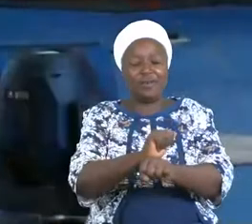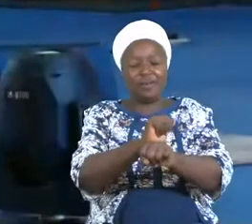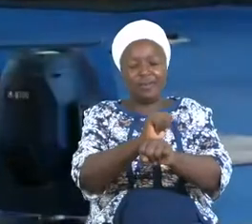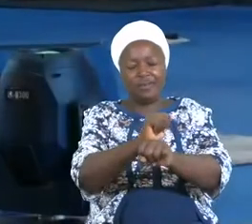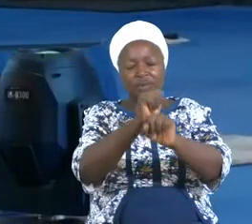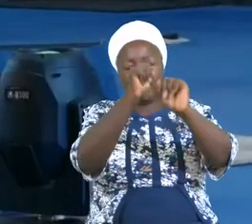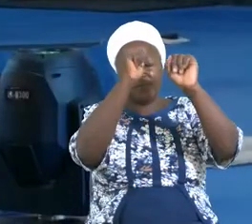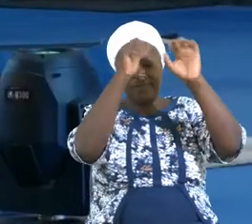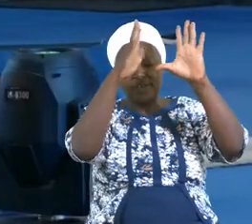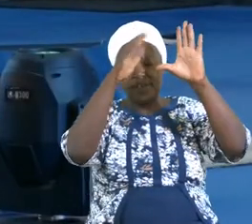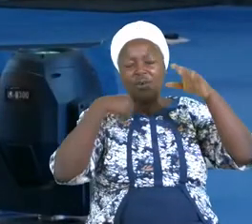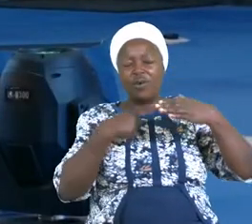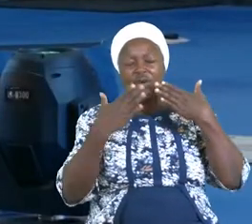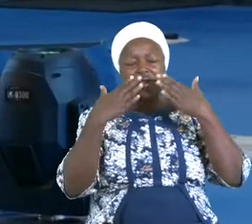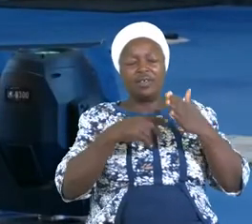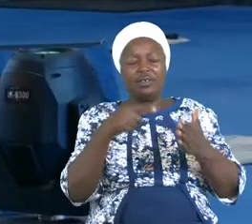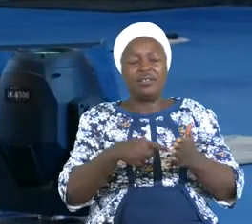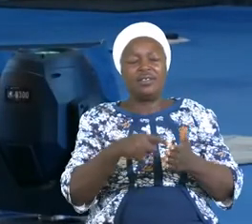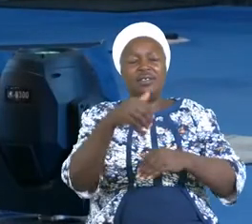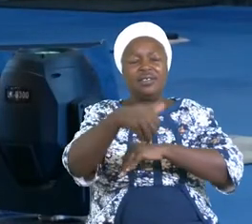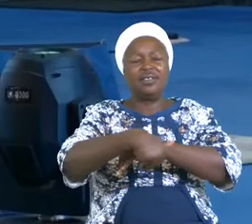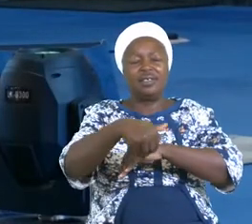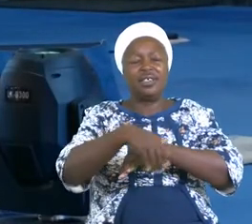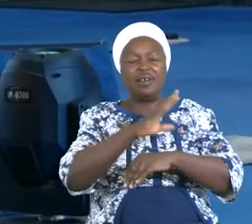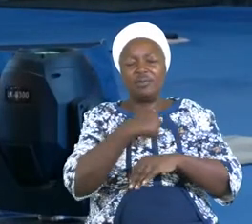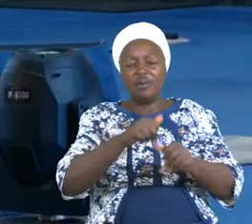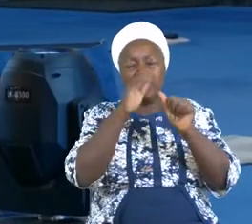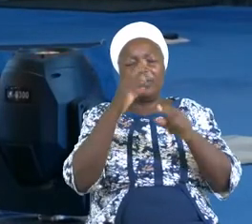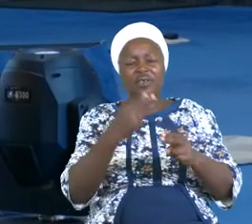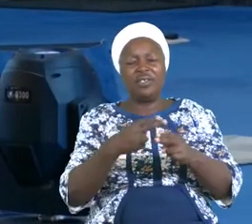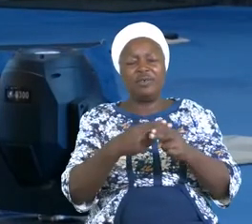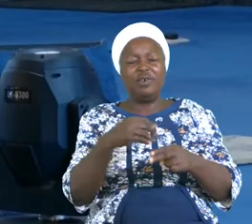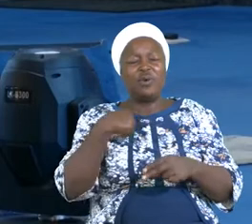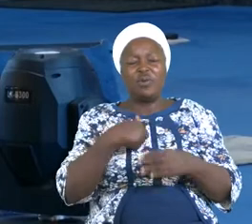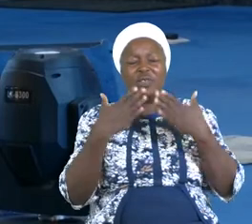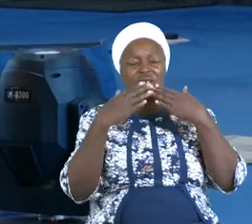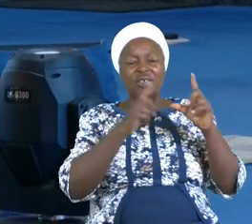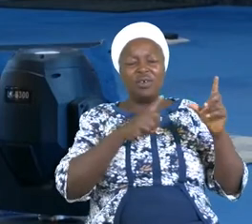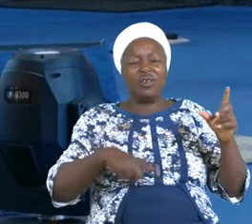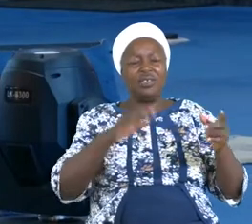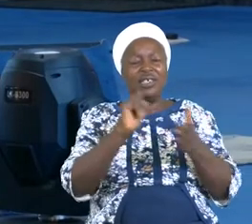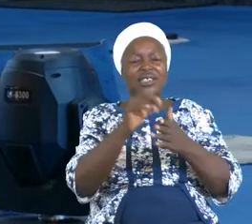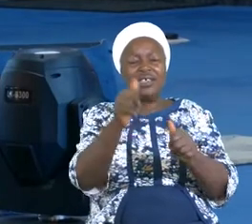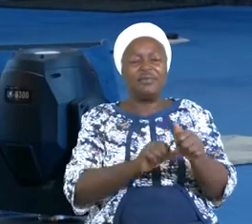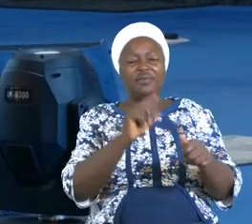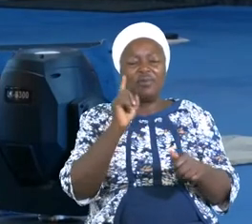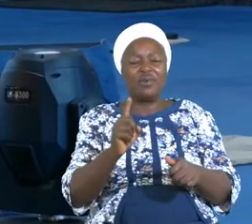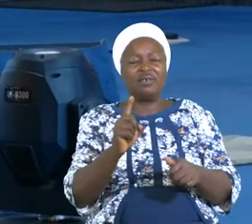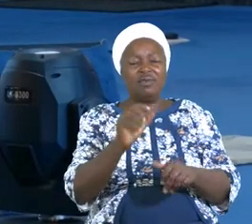tonight, and we bless your name. We thank you, Lord, that everyone,